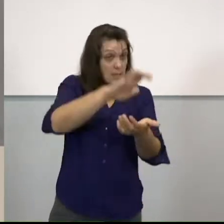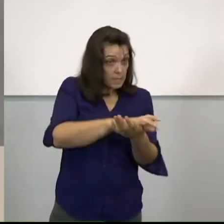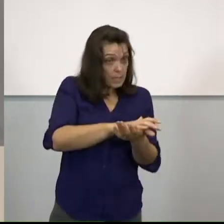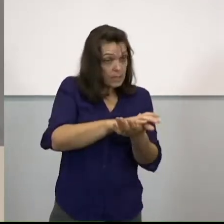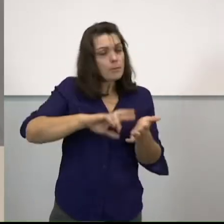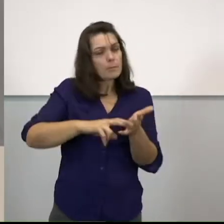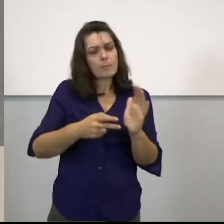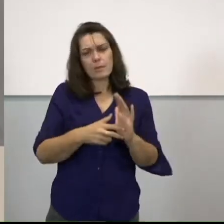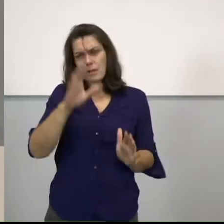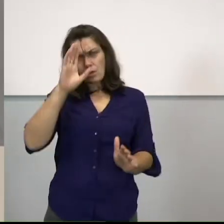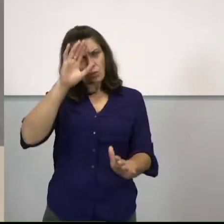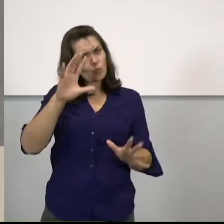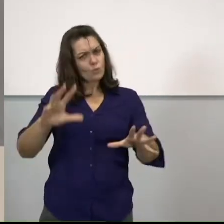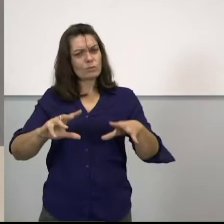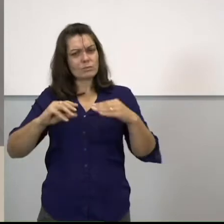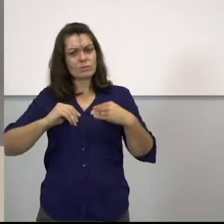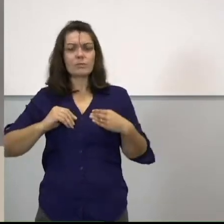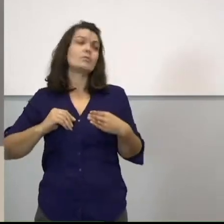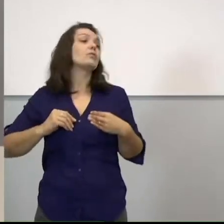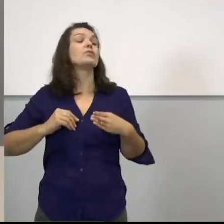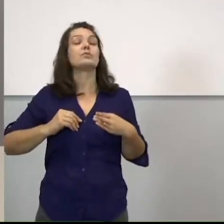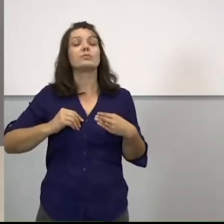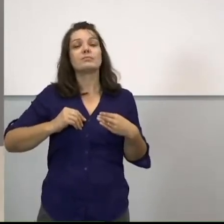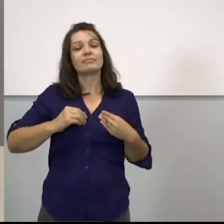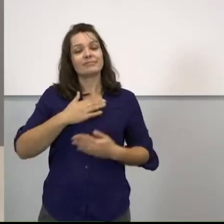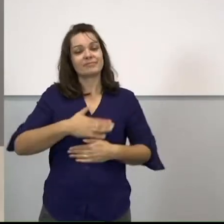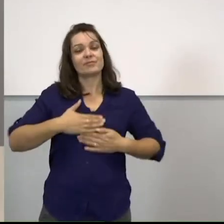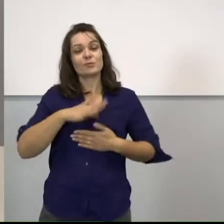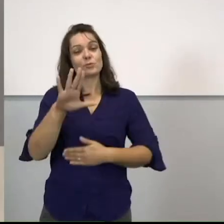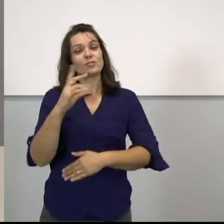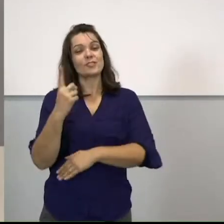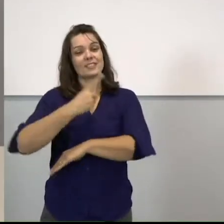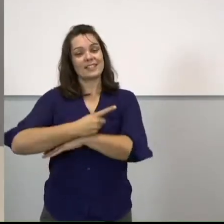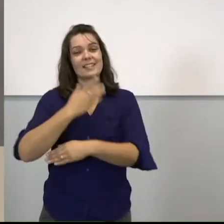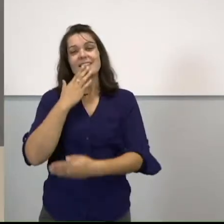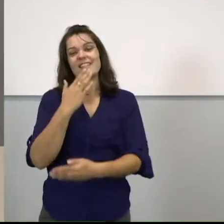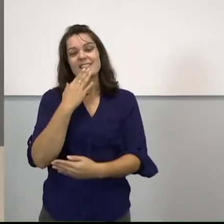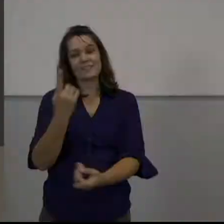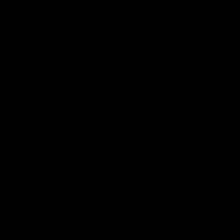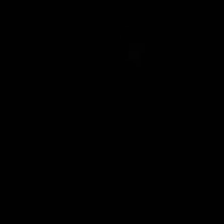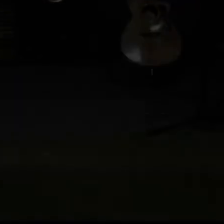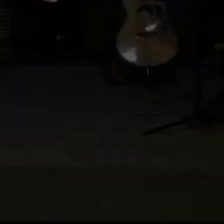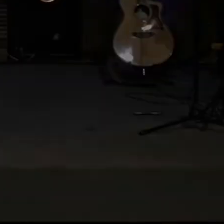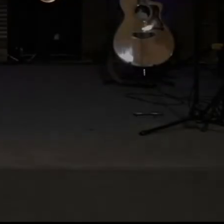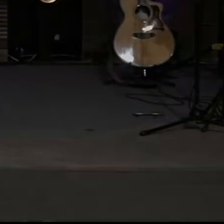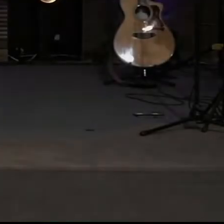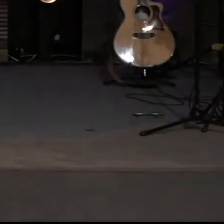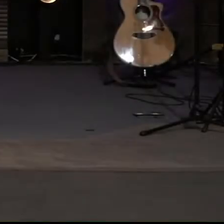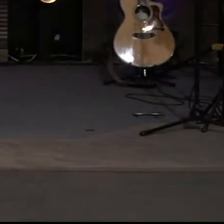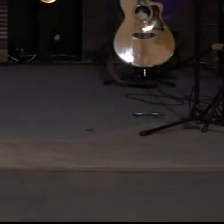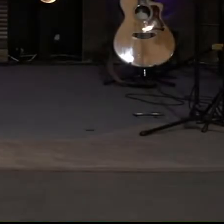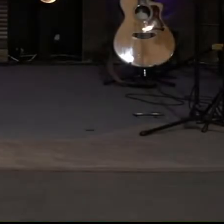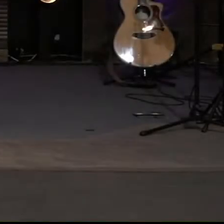will receive. Have a great day. Thanks for coming.